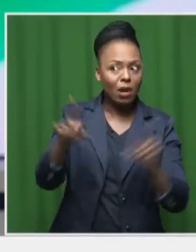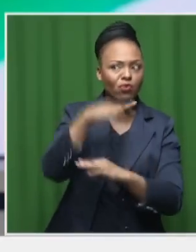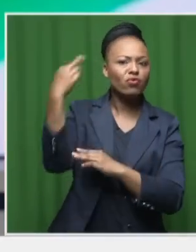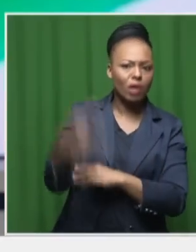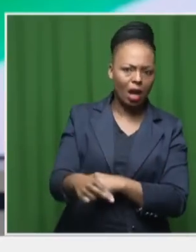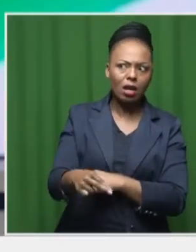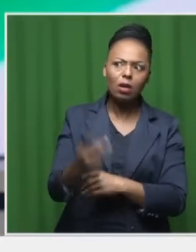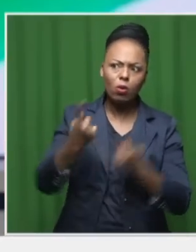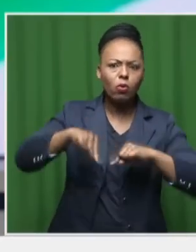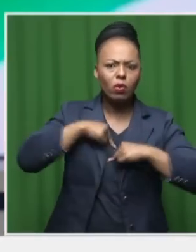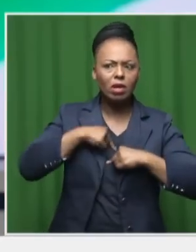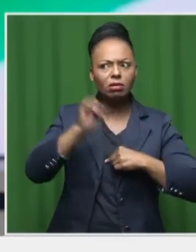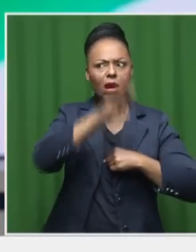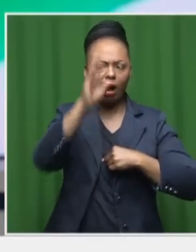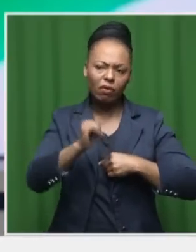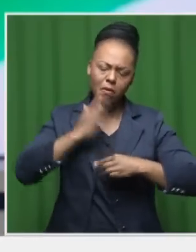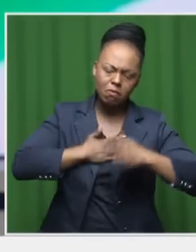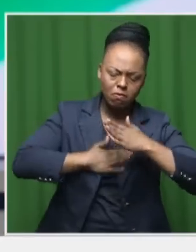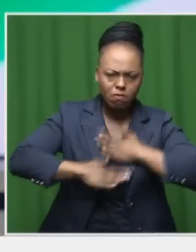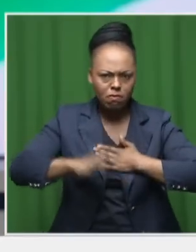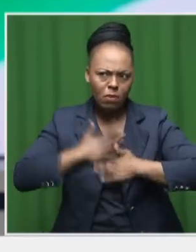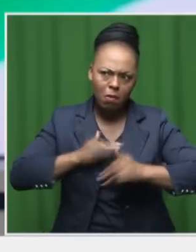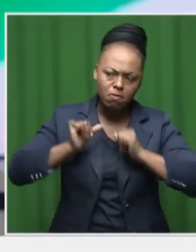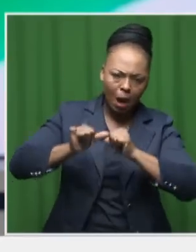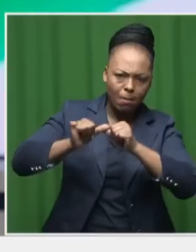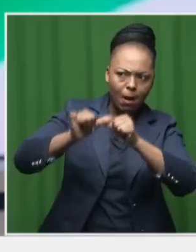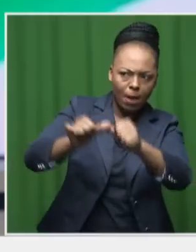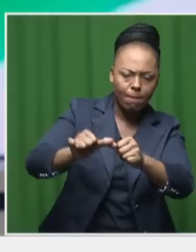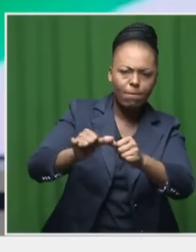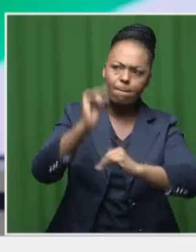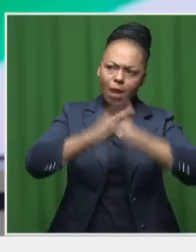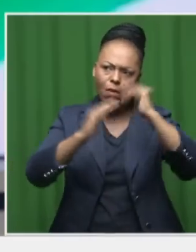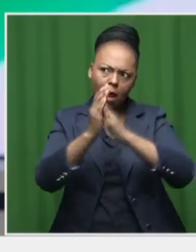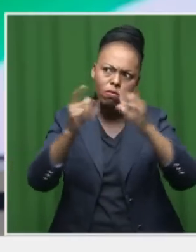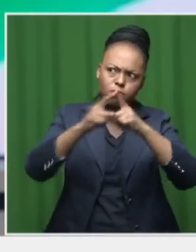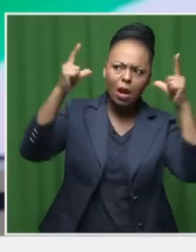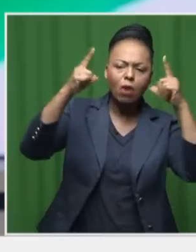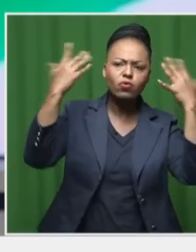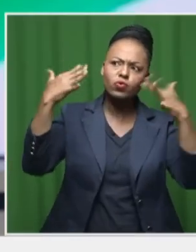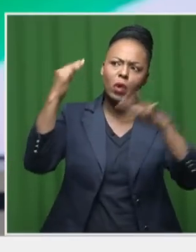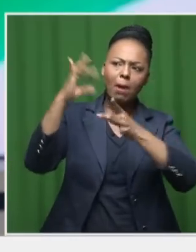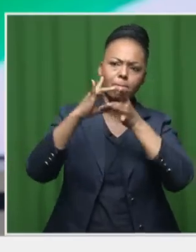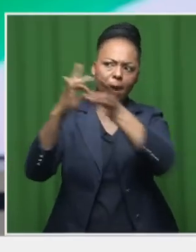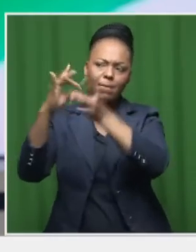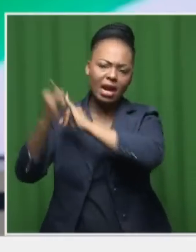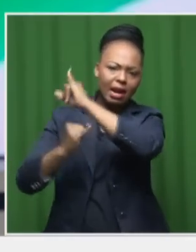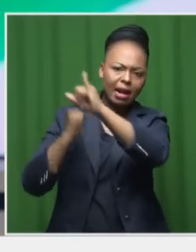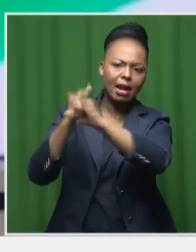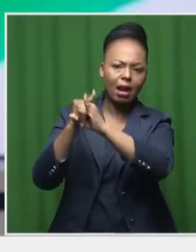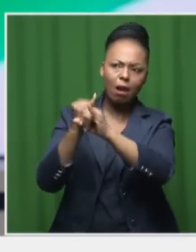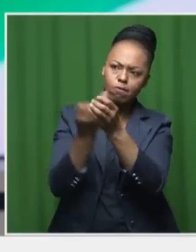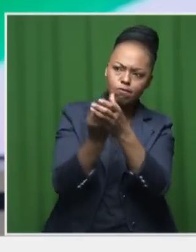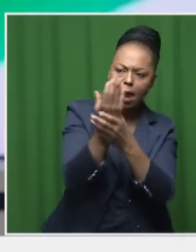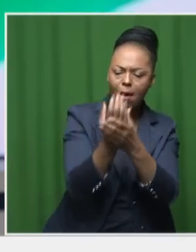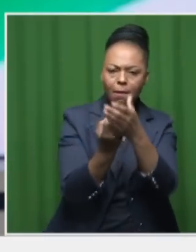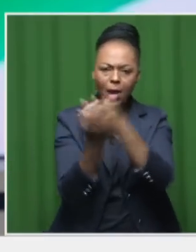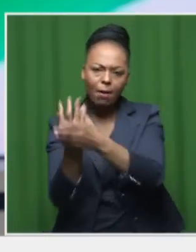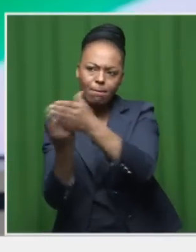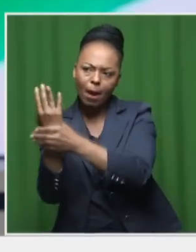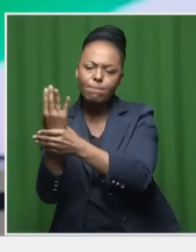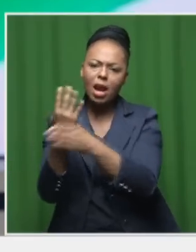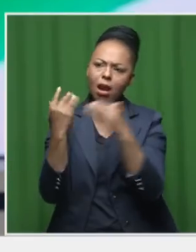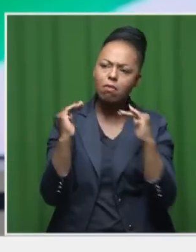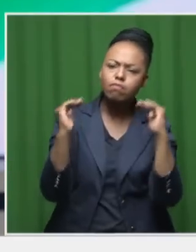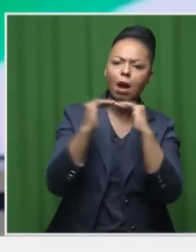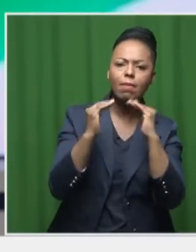are resilient. We're building multinational businesses. We are continuing to grow. I represent Easy Equities, and the business